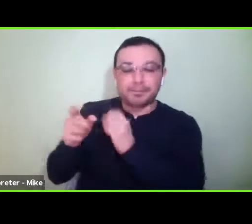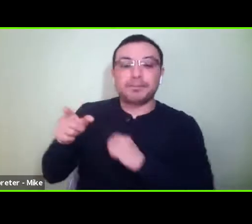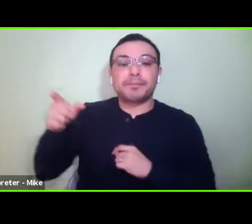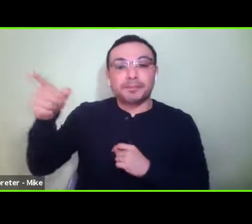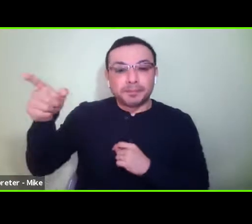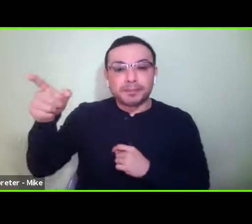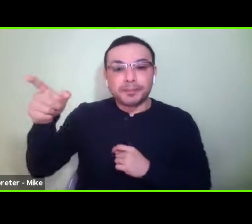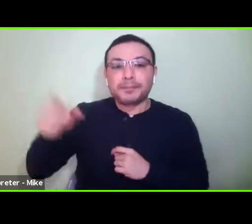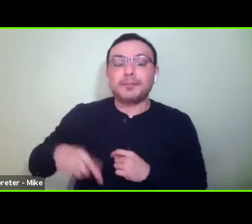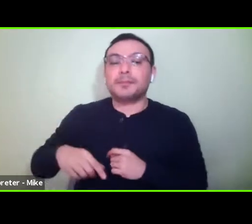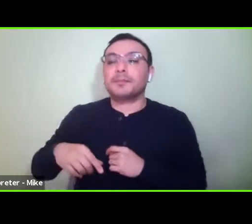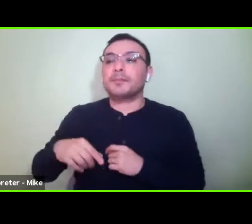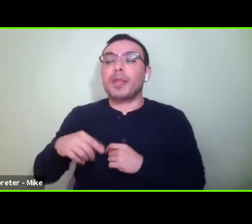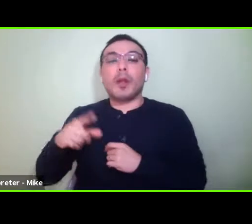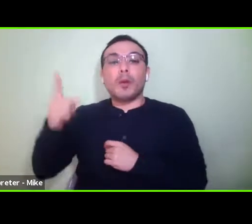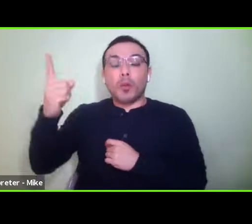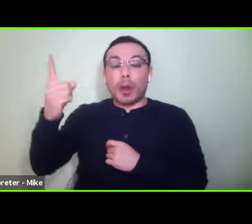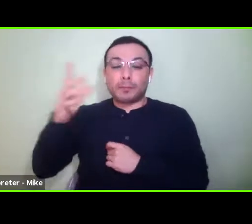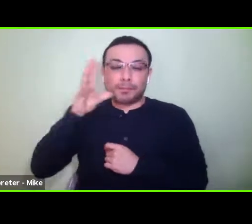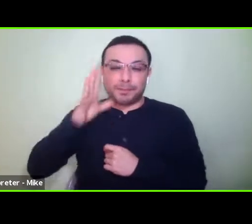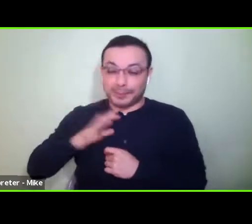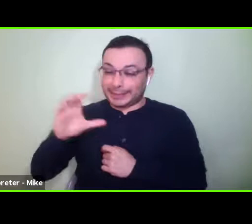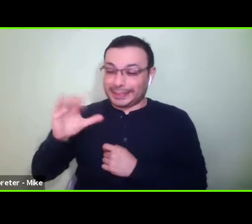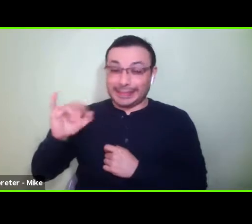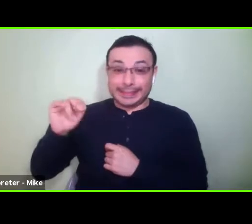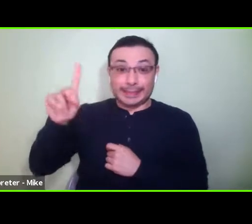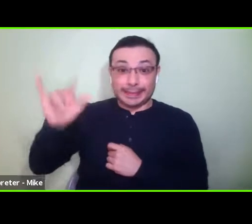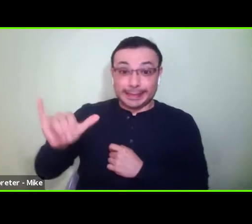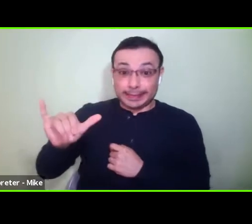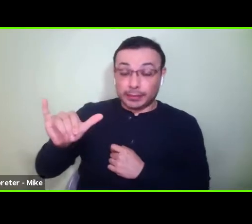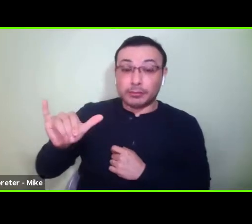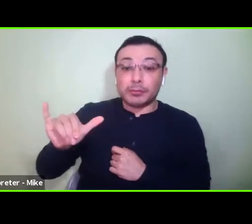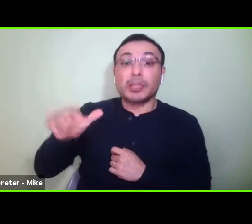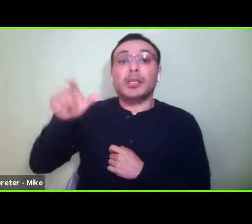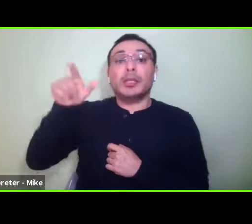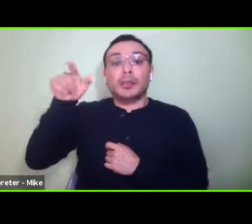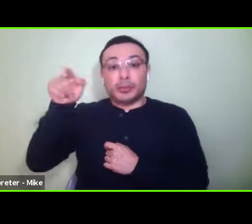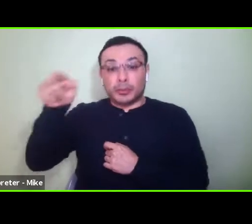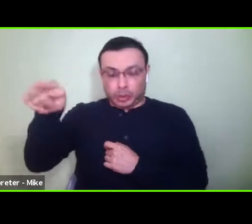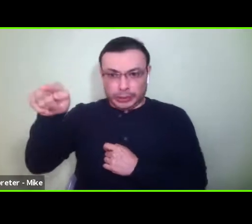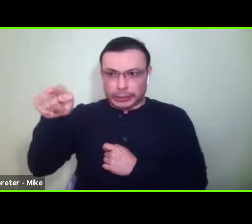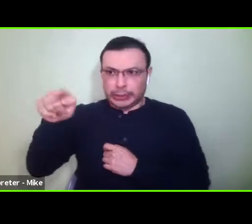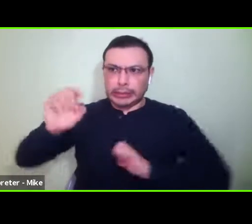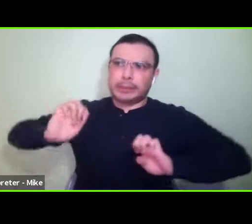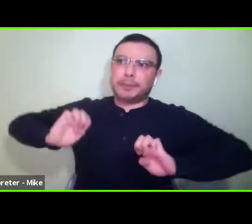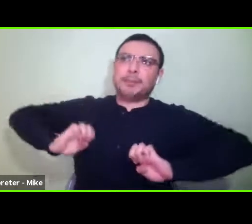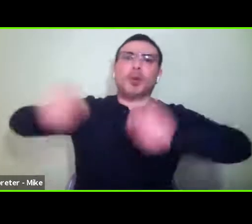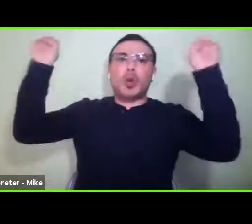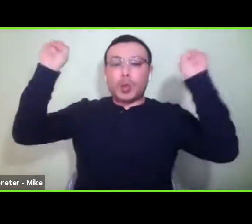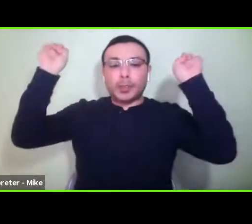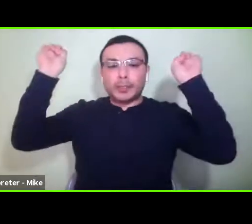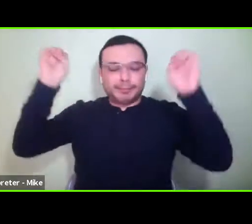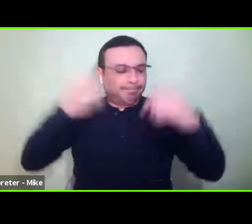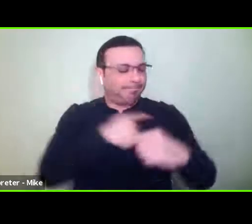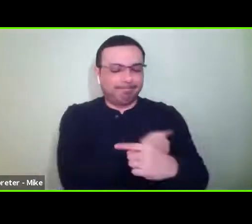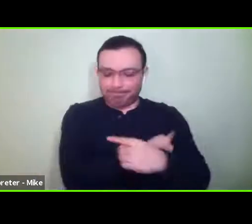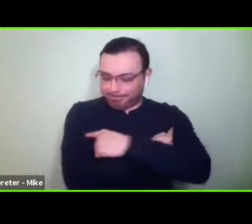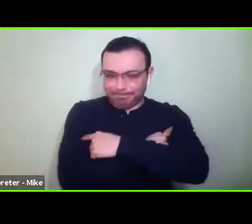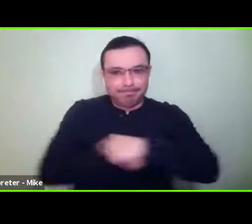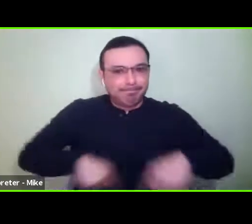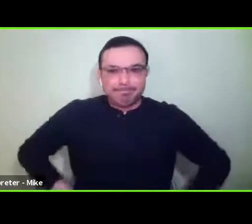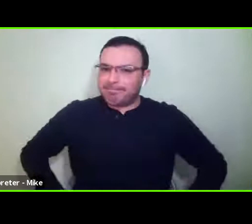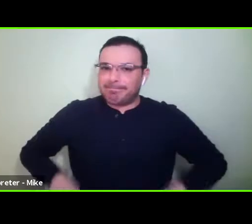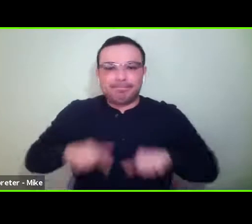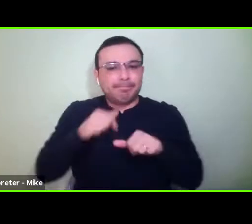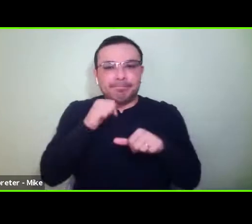Cindy, who had a quadruple amputation following a medical emergency. The adaptations are mundane, a